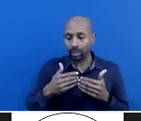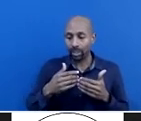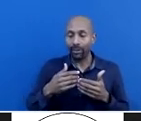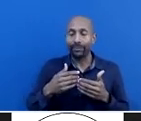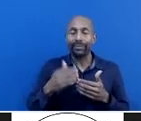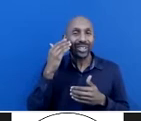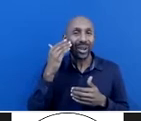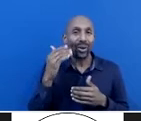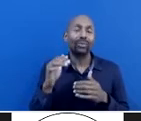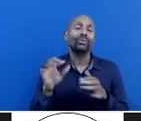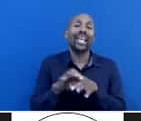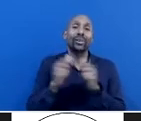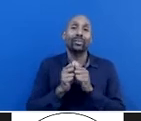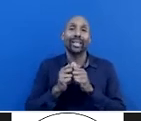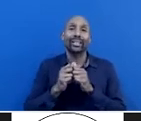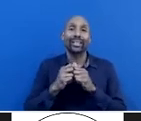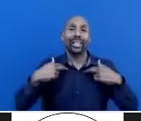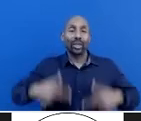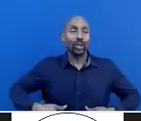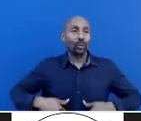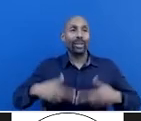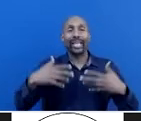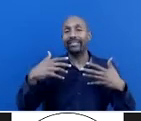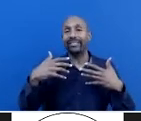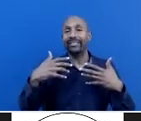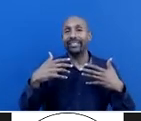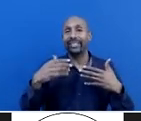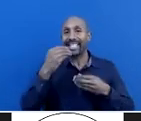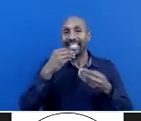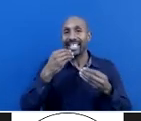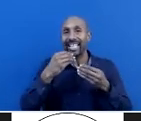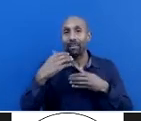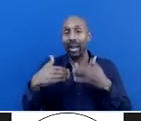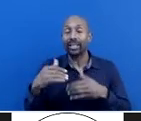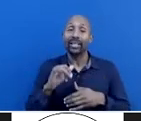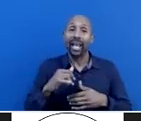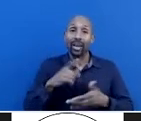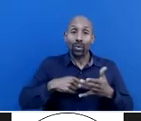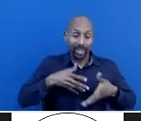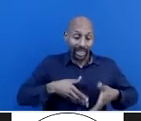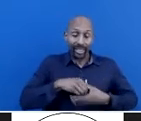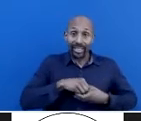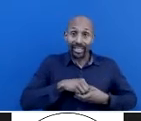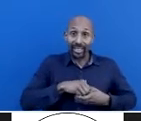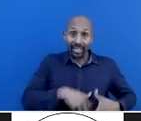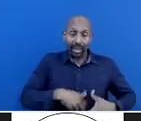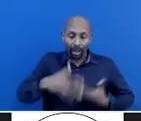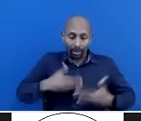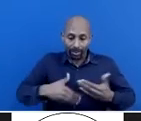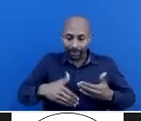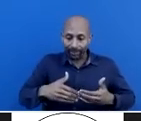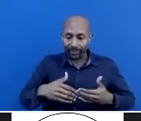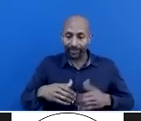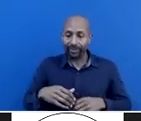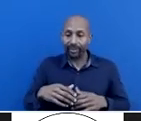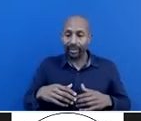organisms, like, and extending that to like, you know, the spiritual, like, does it take a shake? Does it take a shake to